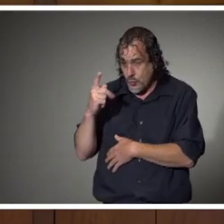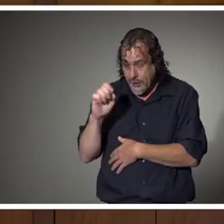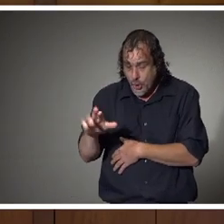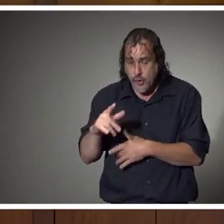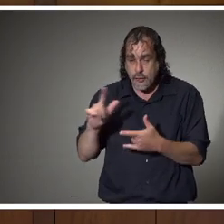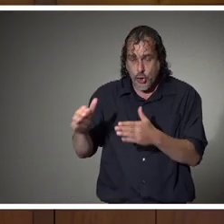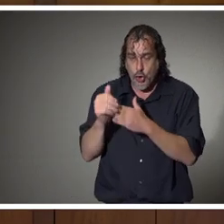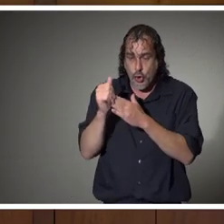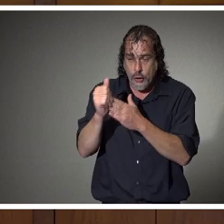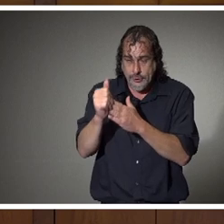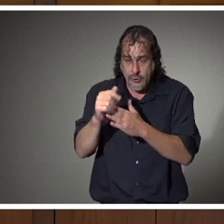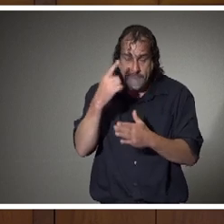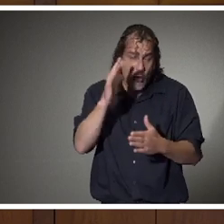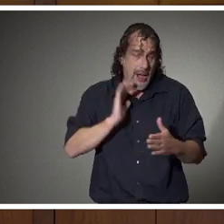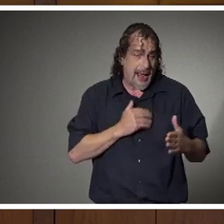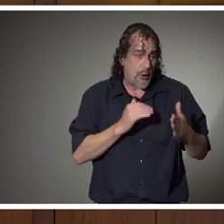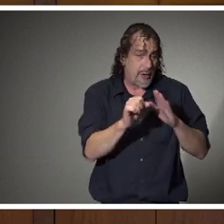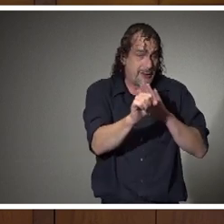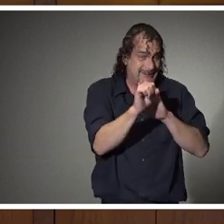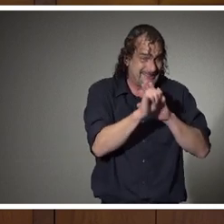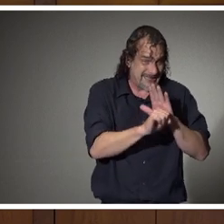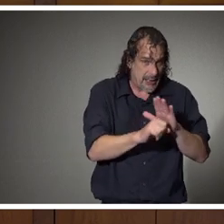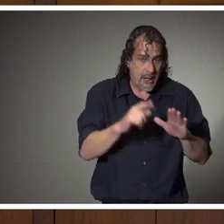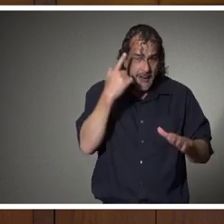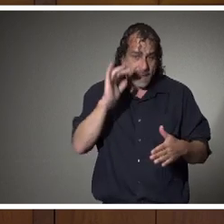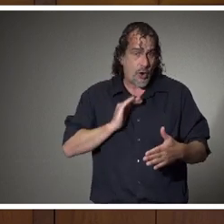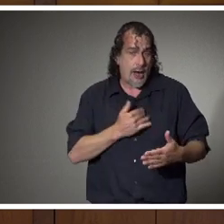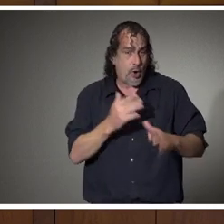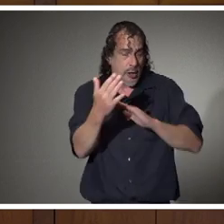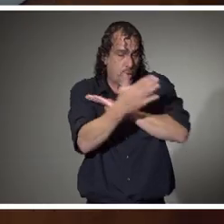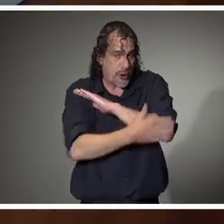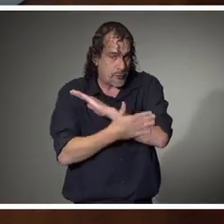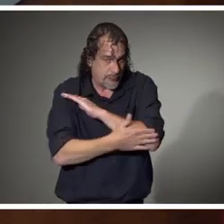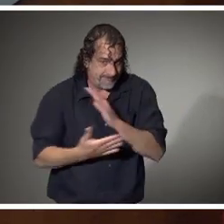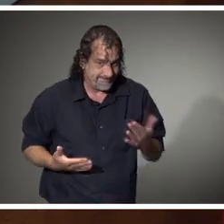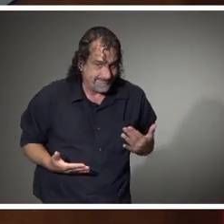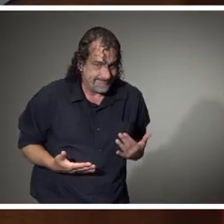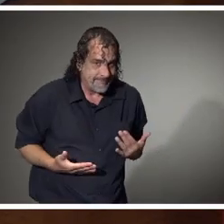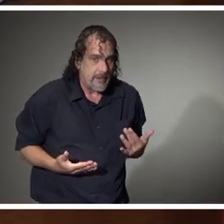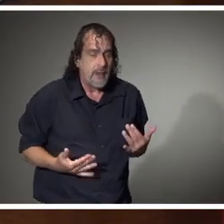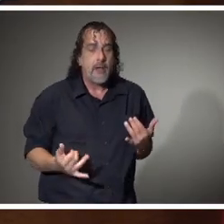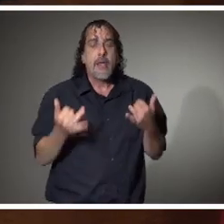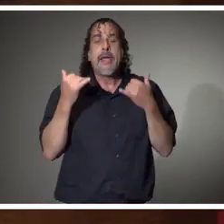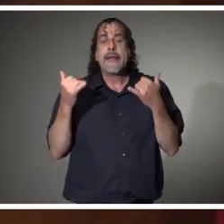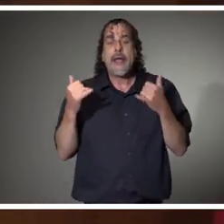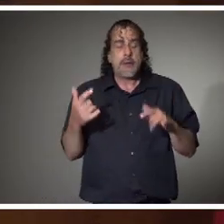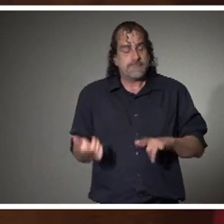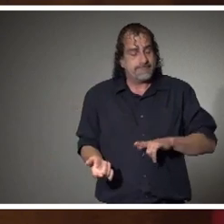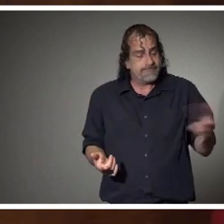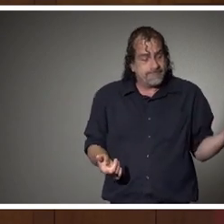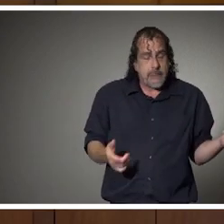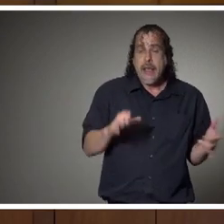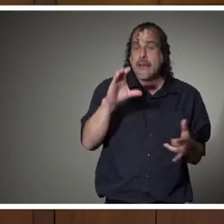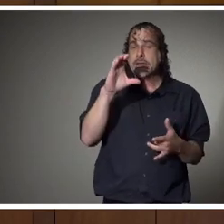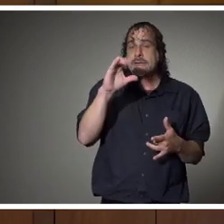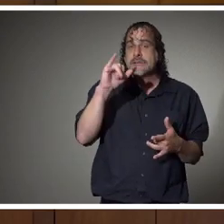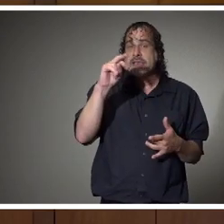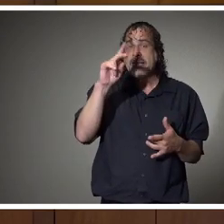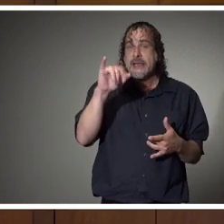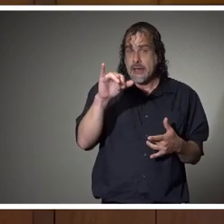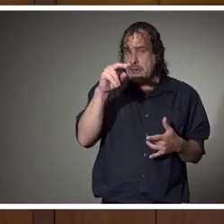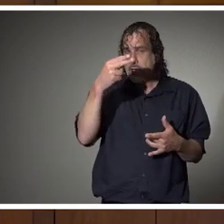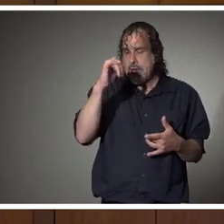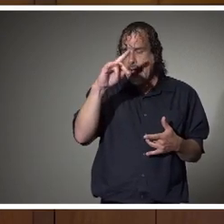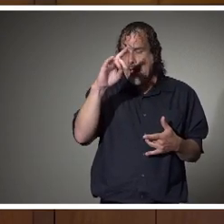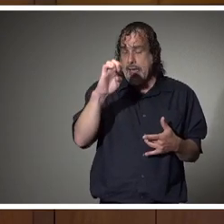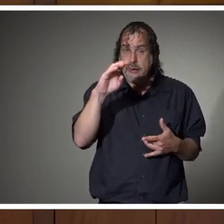only your leadership for our state, but your leadership of our nation. At this time, I would like to ask Senator Cindy Hyde-Smith to